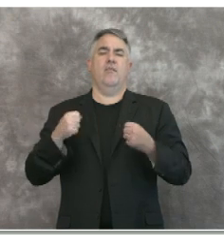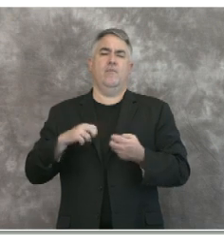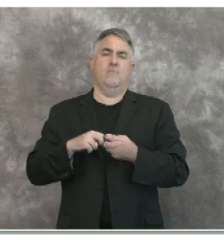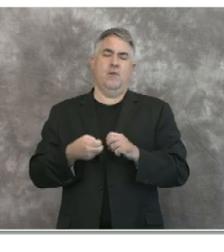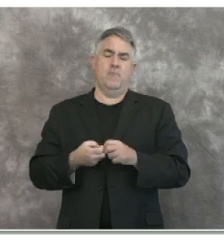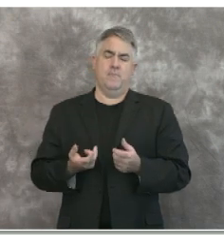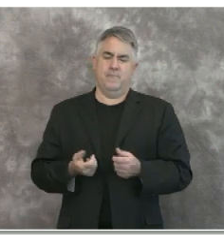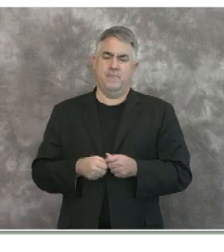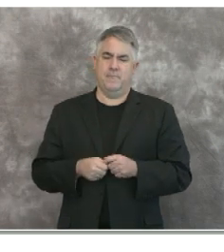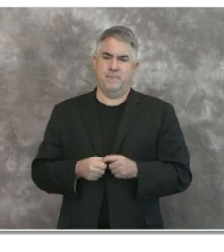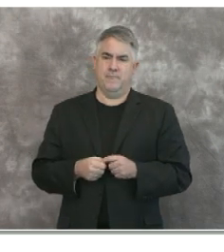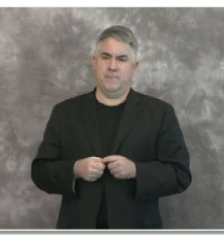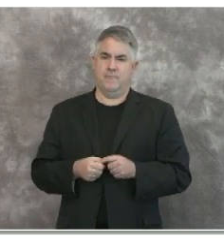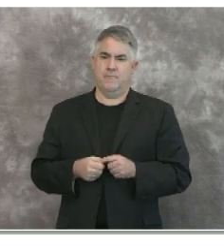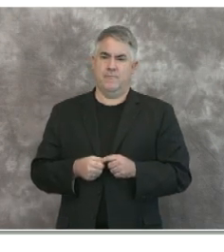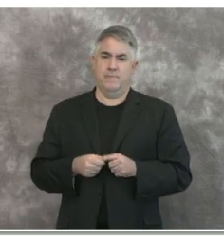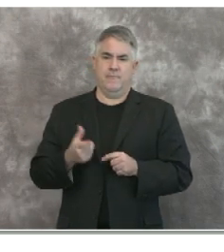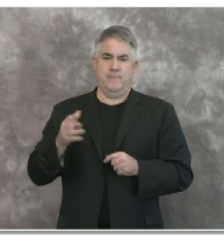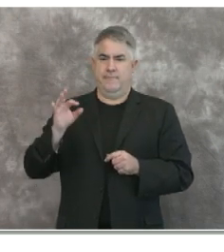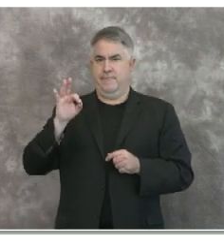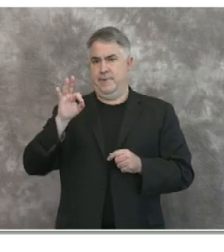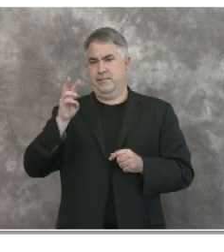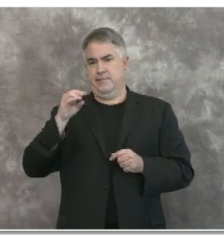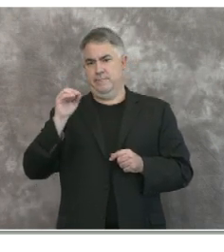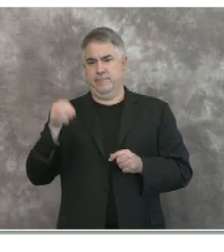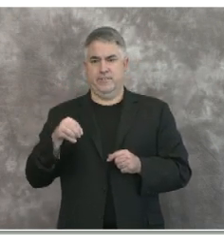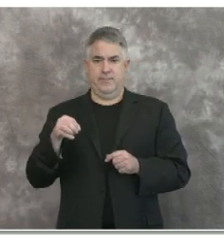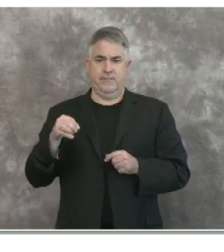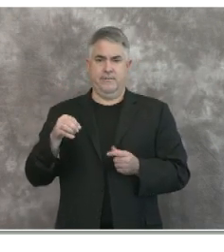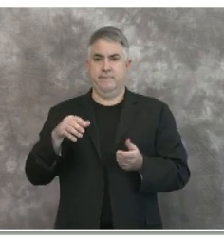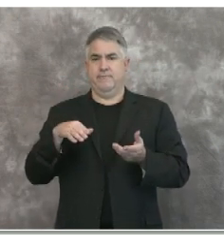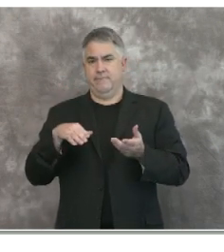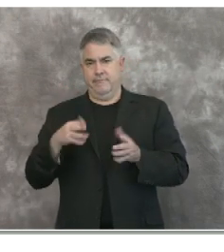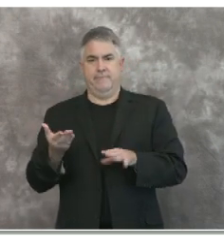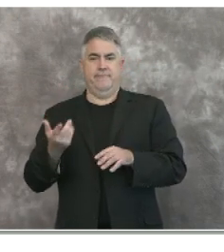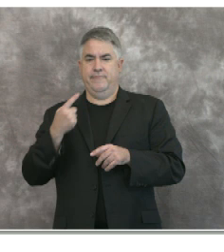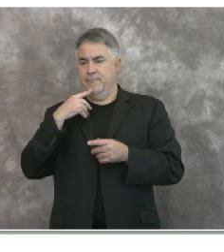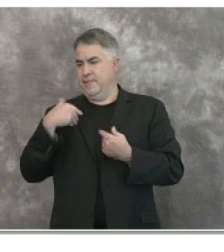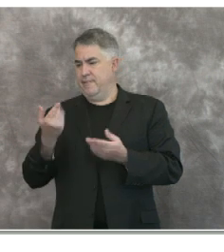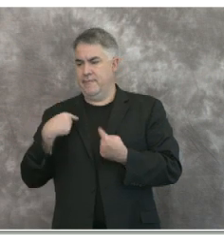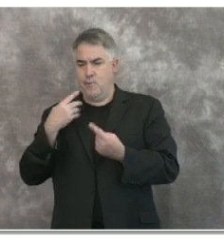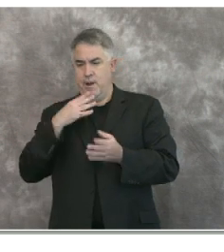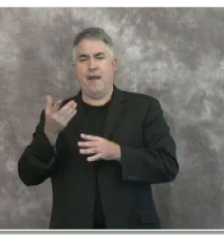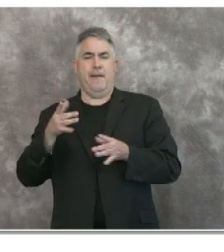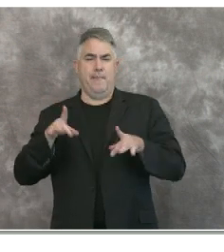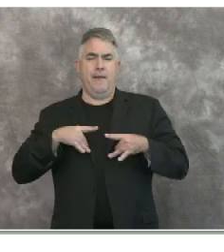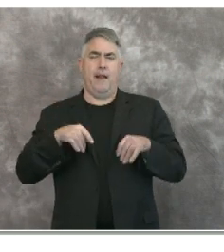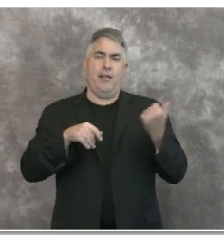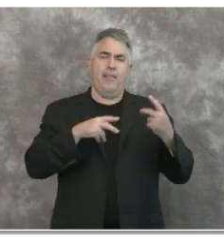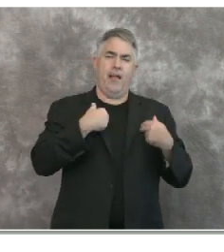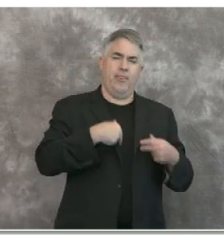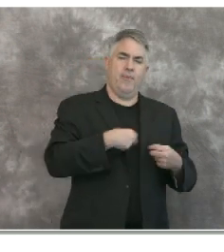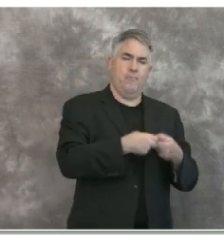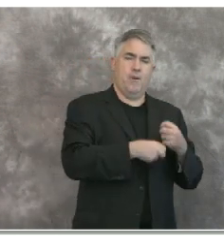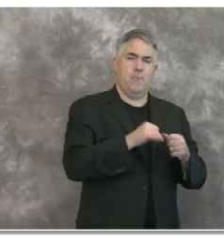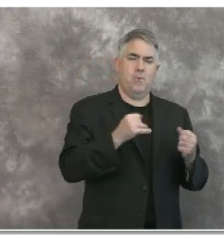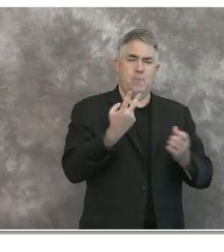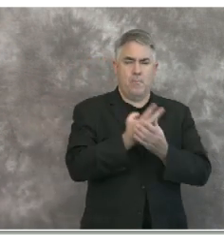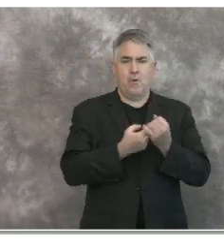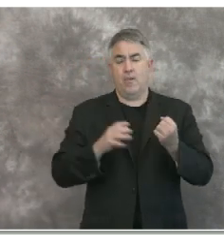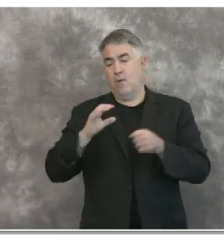is 96% of the total deaths. Of the new cases that are reported to, or